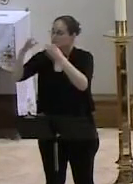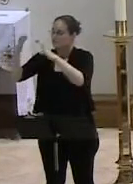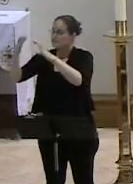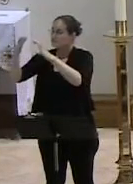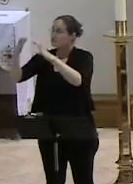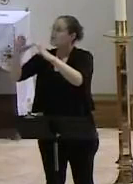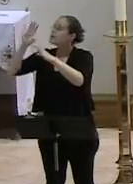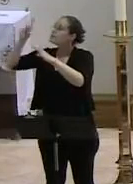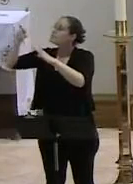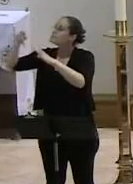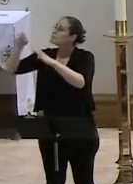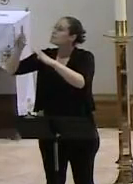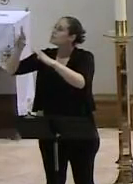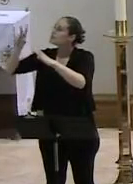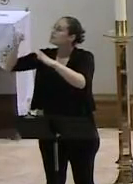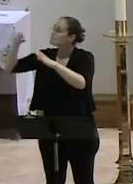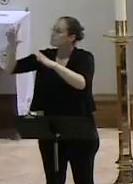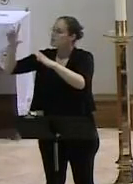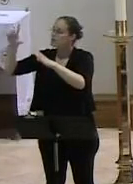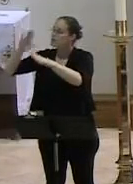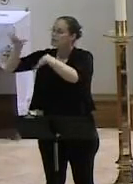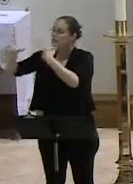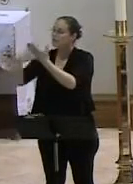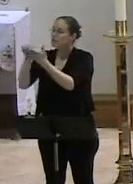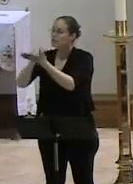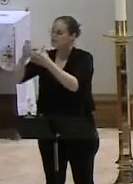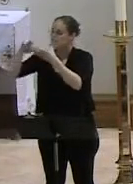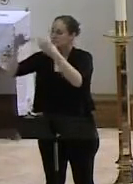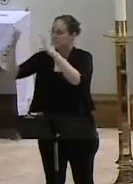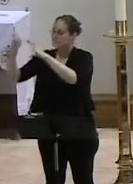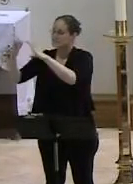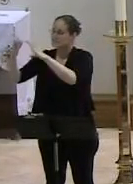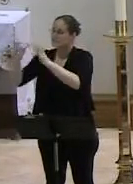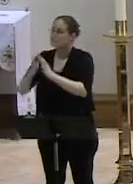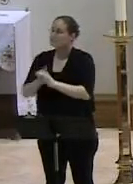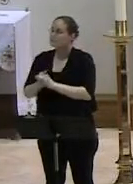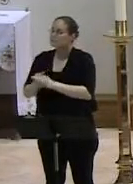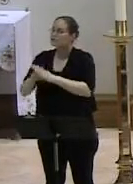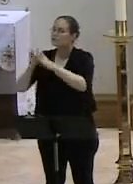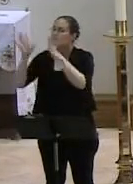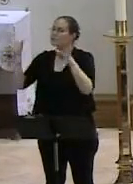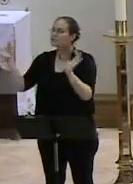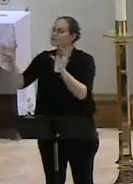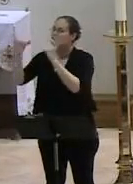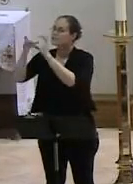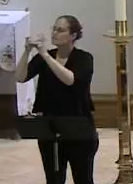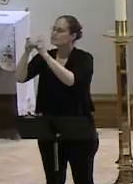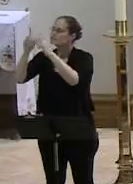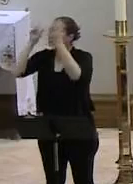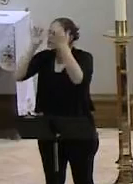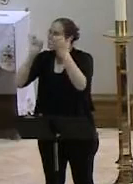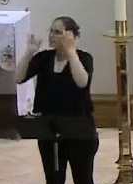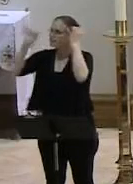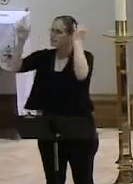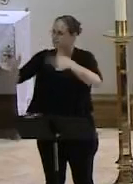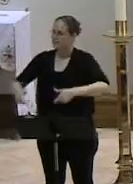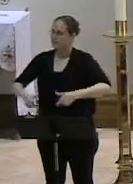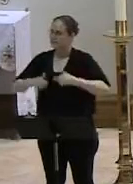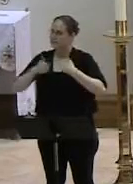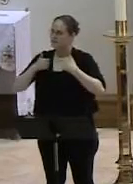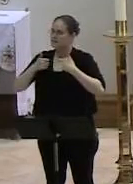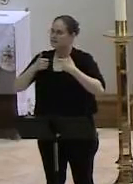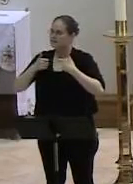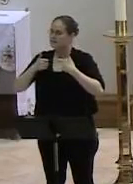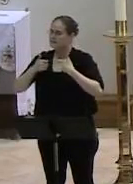Paul, and all the saints who have pleased you throughout the ages, we may merit to be co-heirs to eternal life and may praise